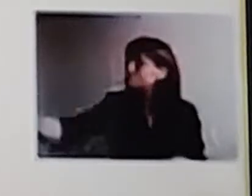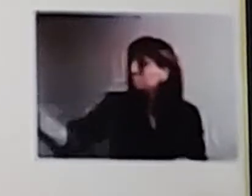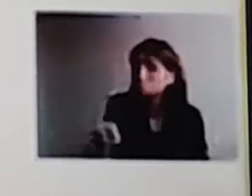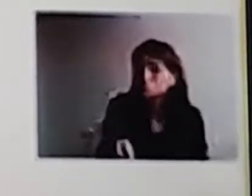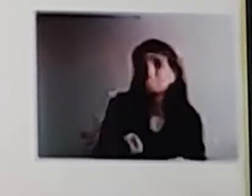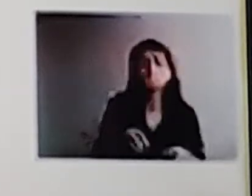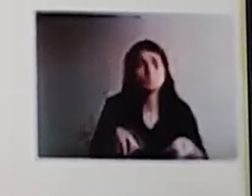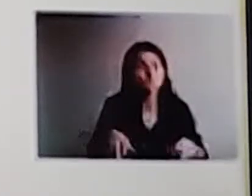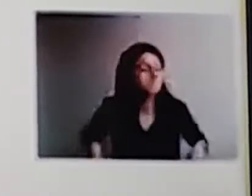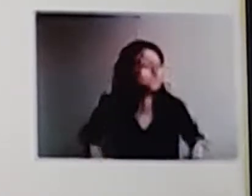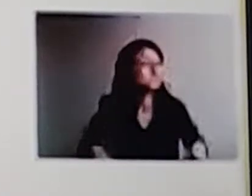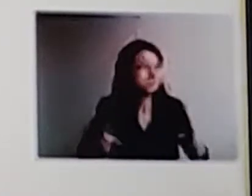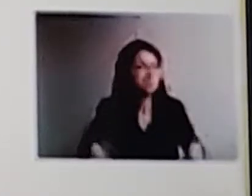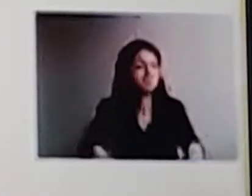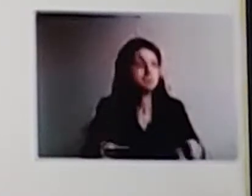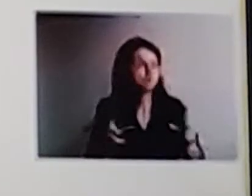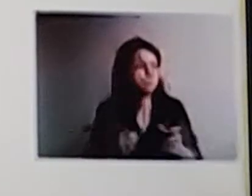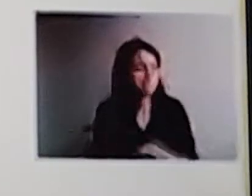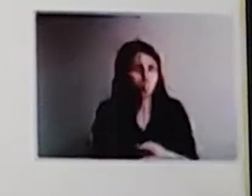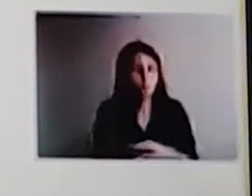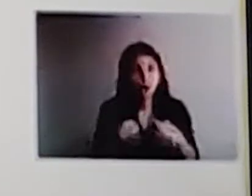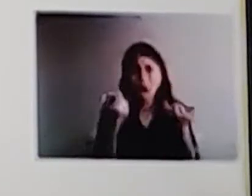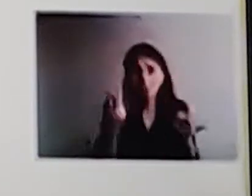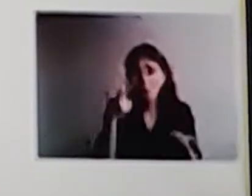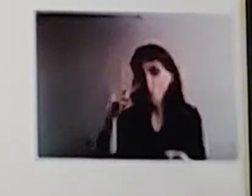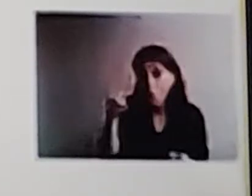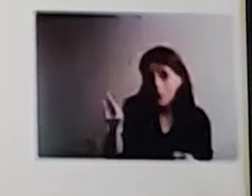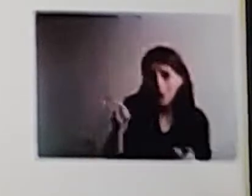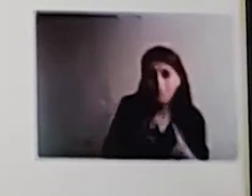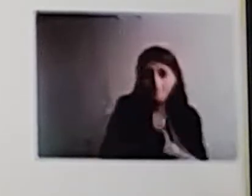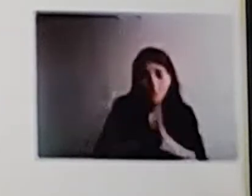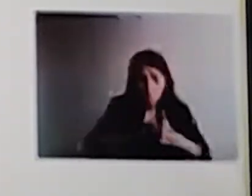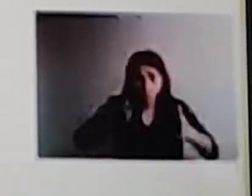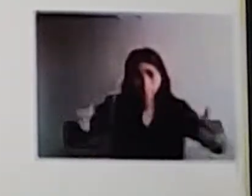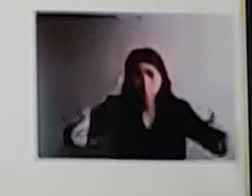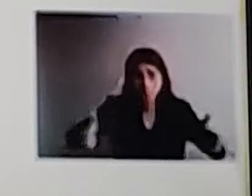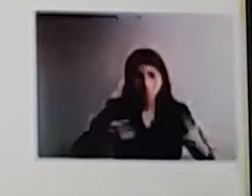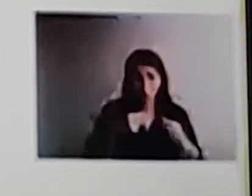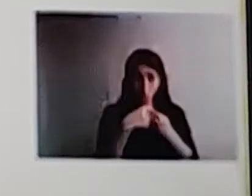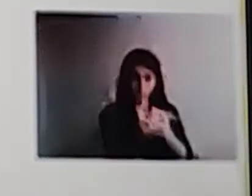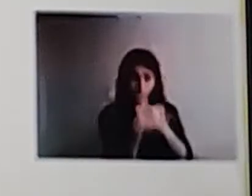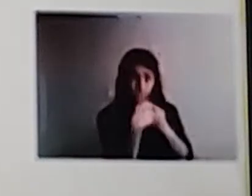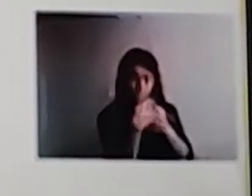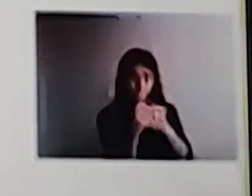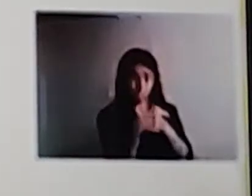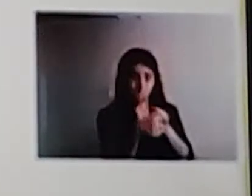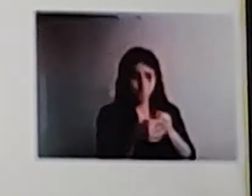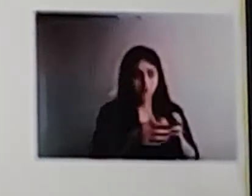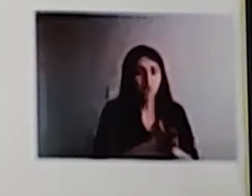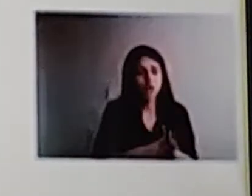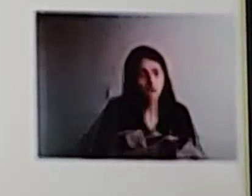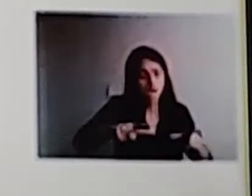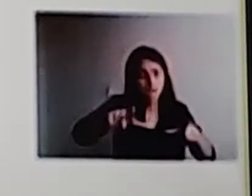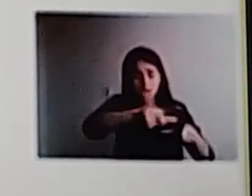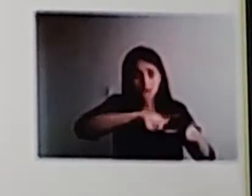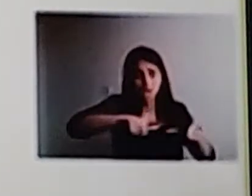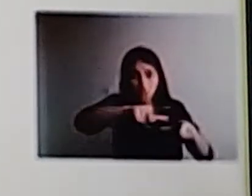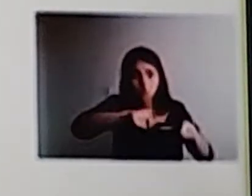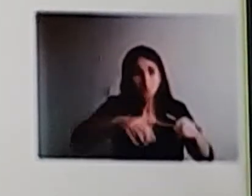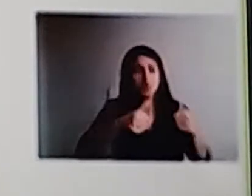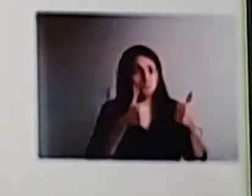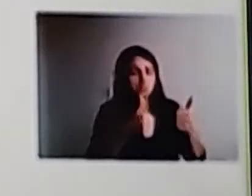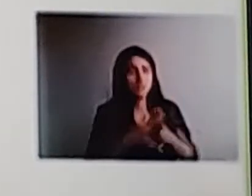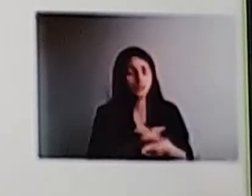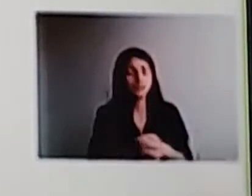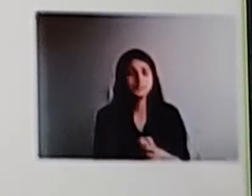so no need to appoint a special counter for the wheelchair, because all the counter